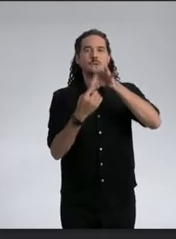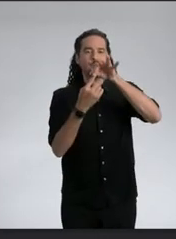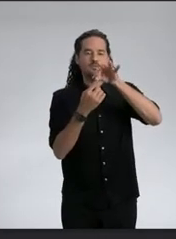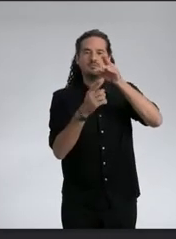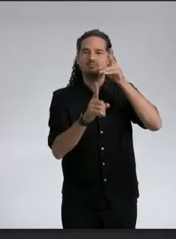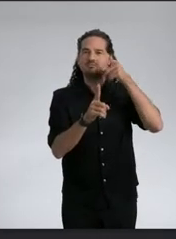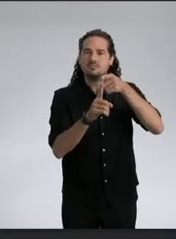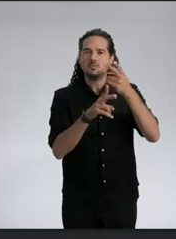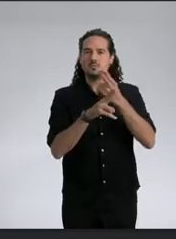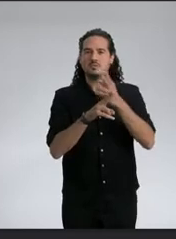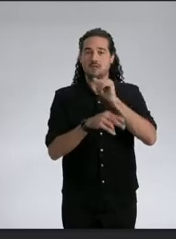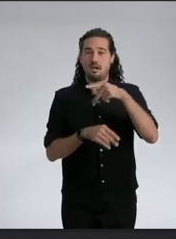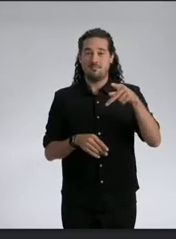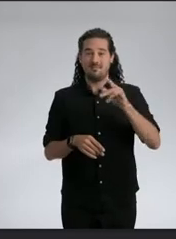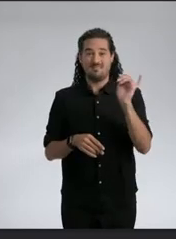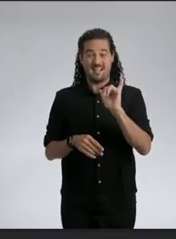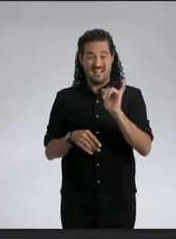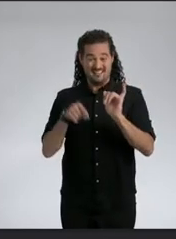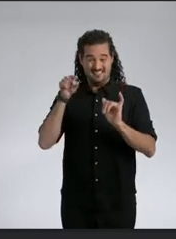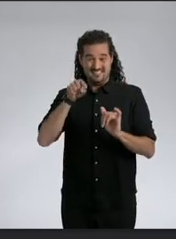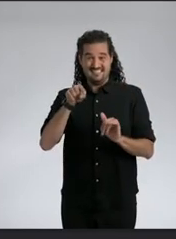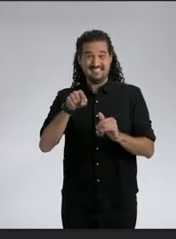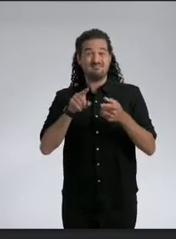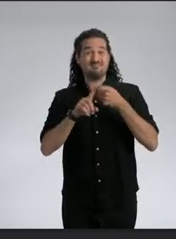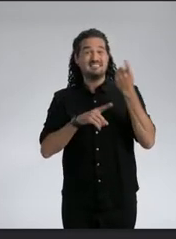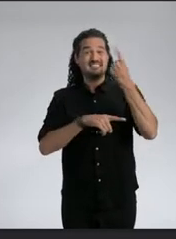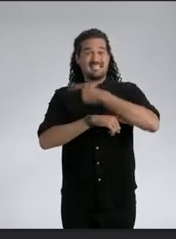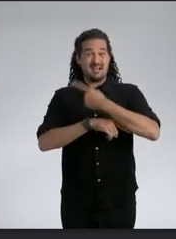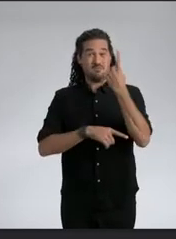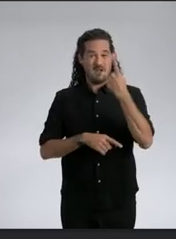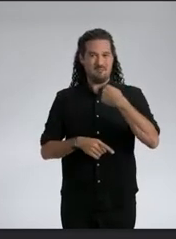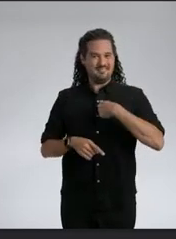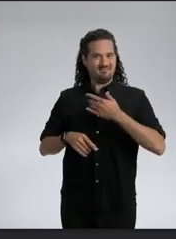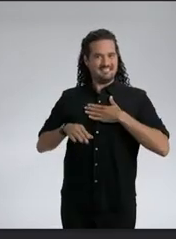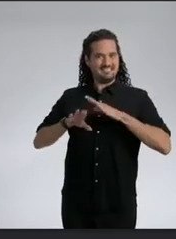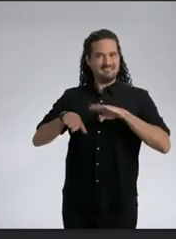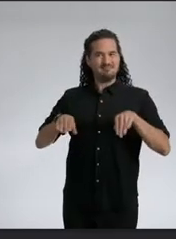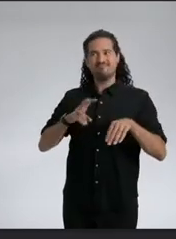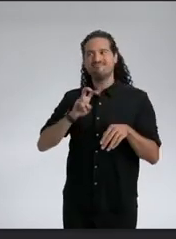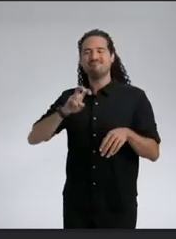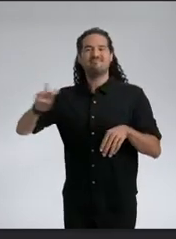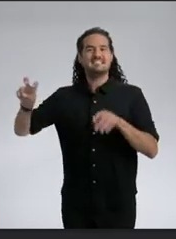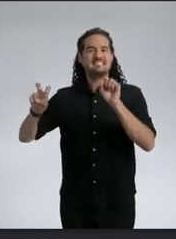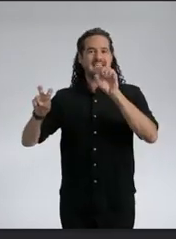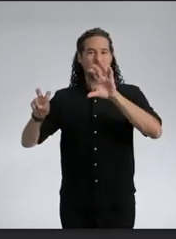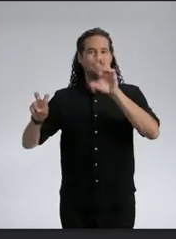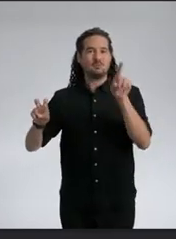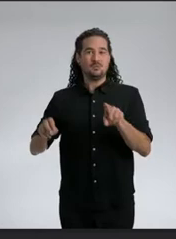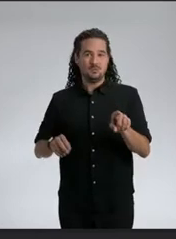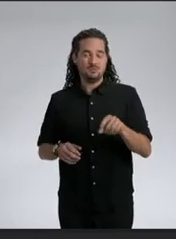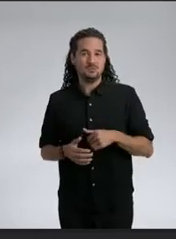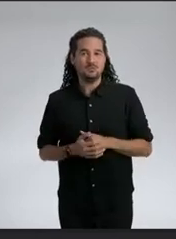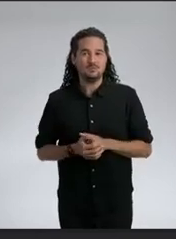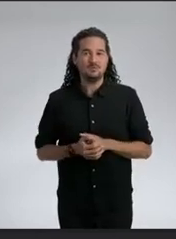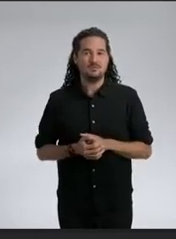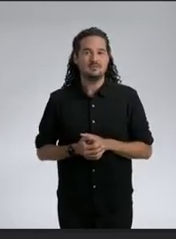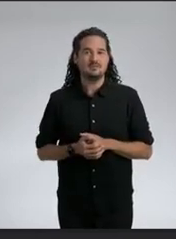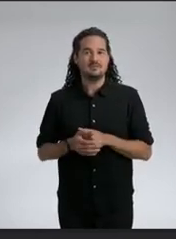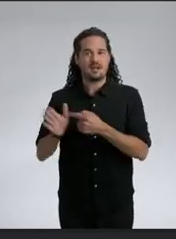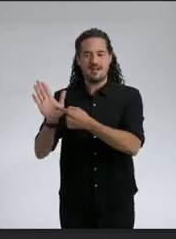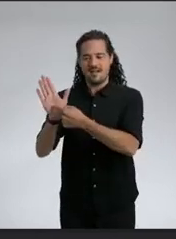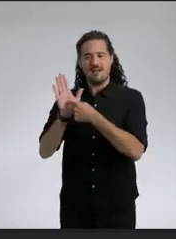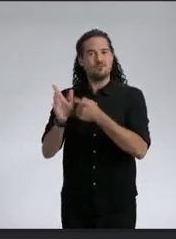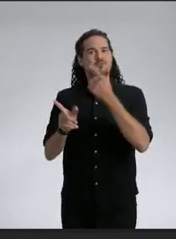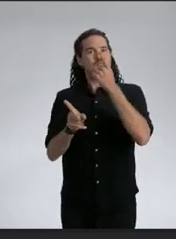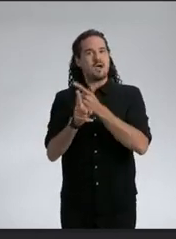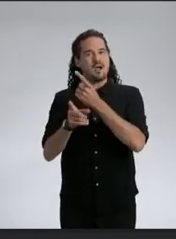Like this one from day one, that's me and my kids on a trip to Santa Cruz. Surfacing just the right piece of content in the